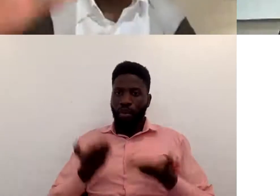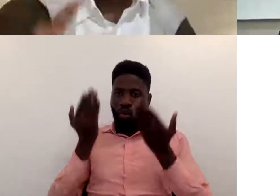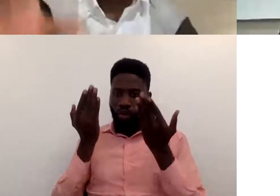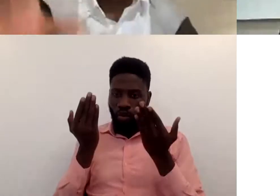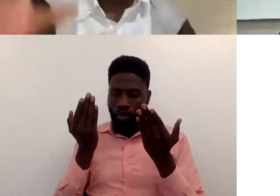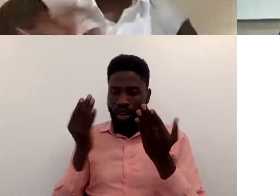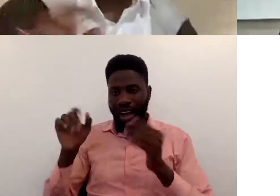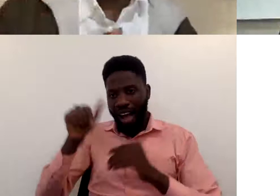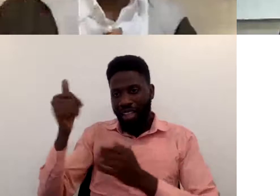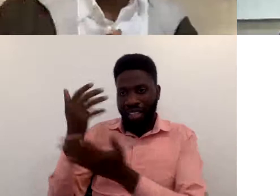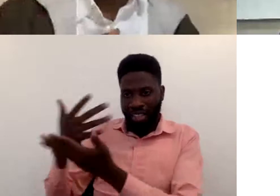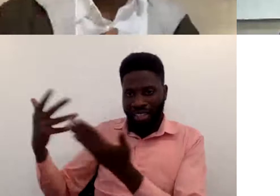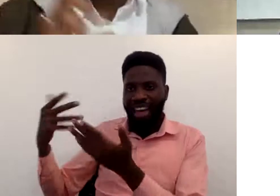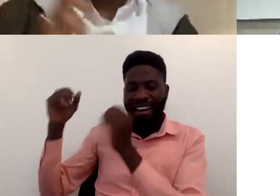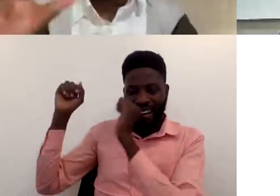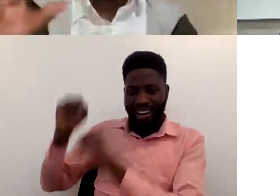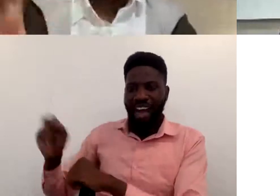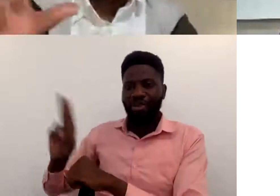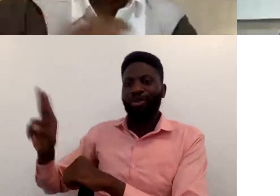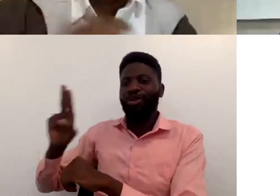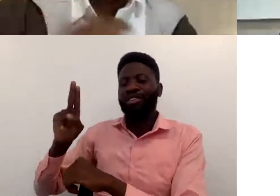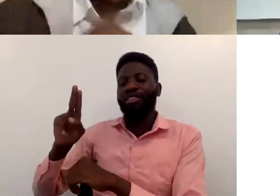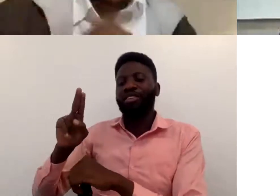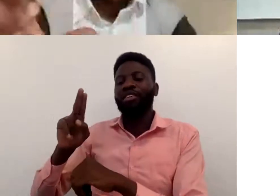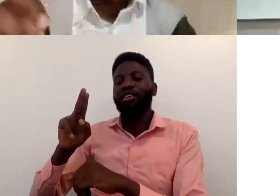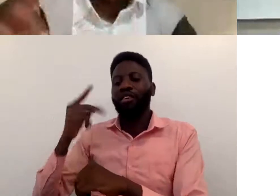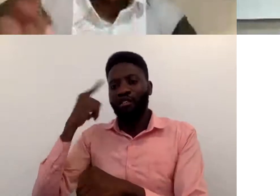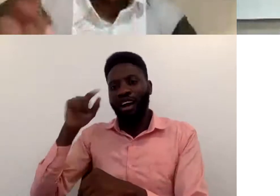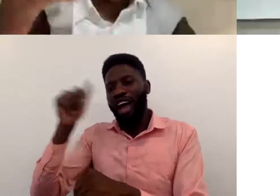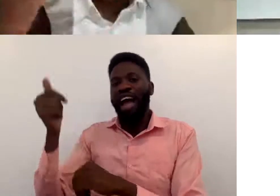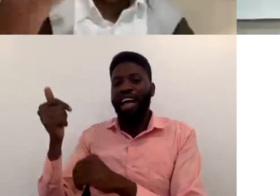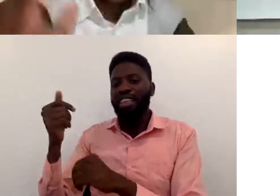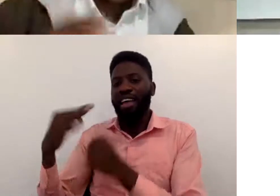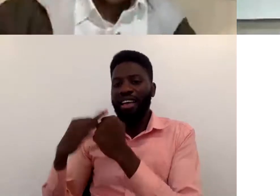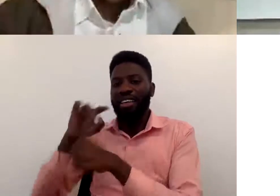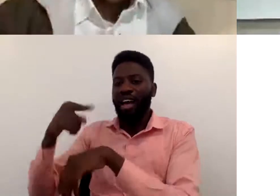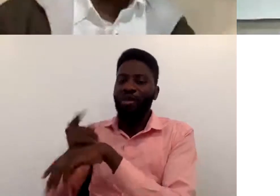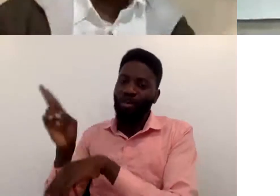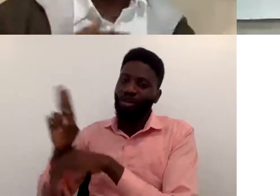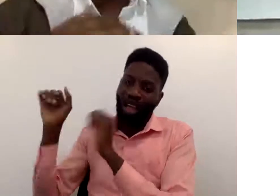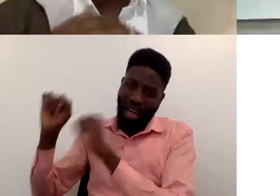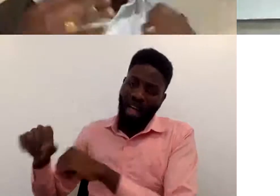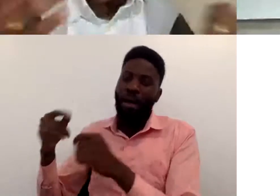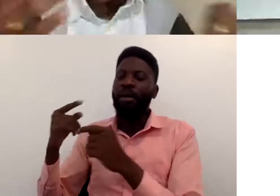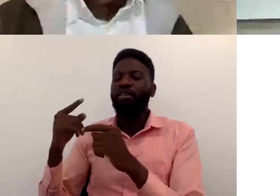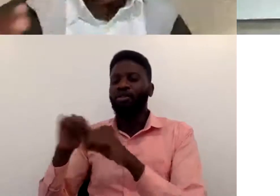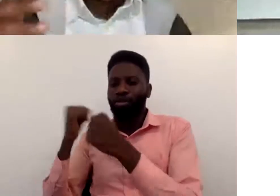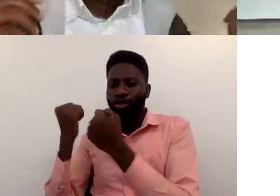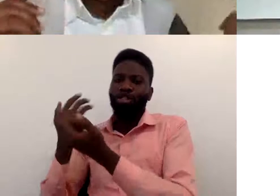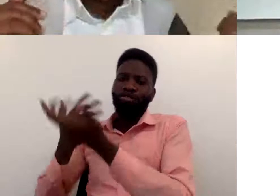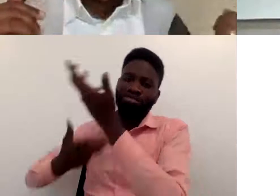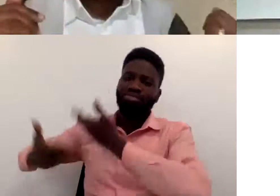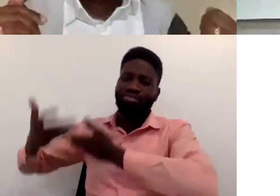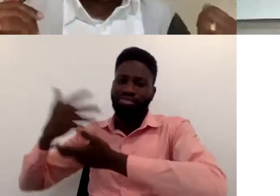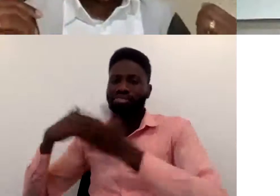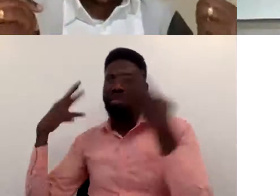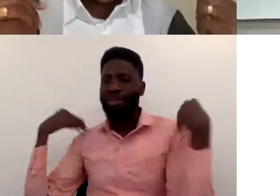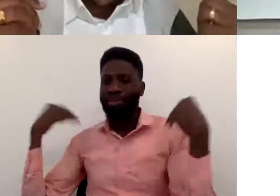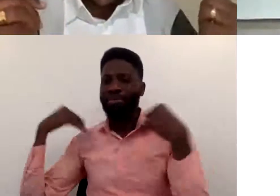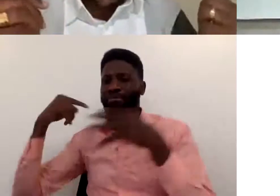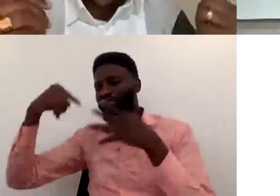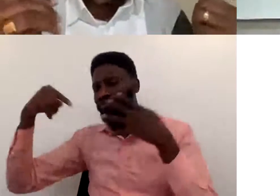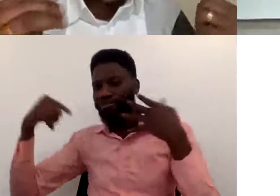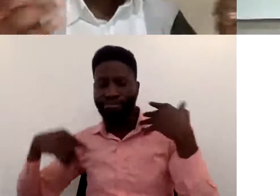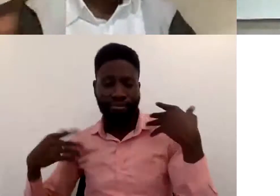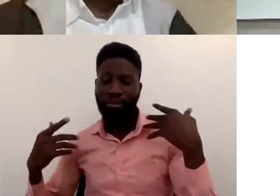things that you can use or invest within the 8 hours? The social life, the exercising and keeping fit,